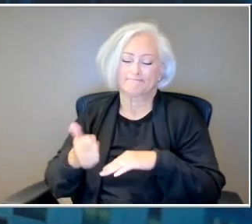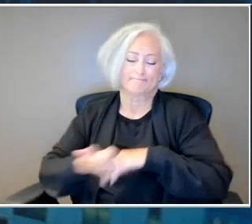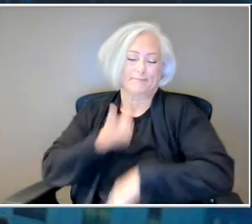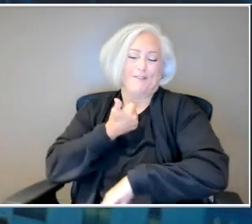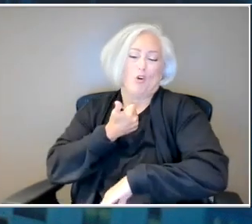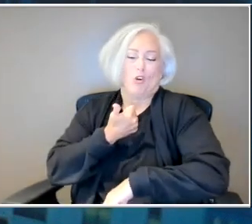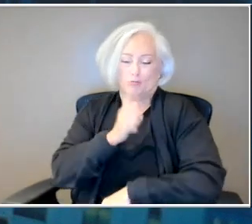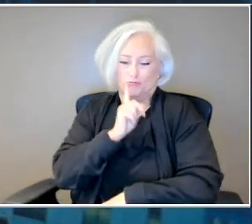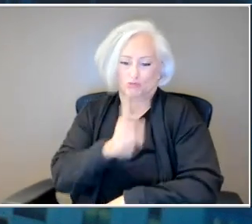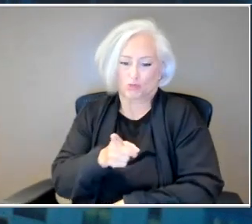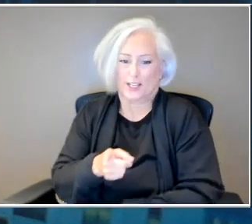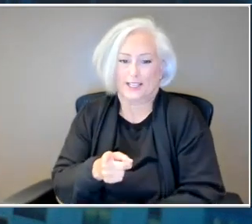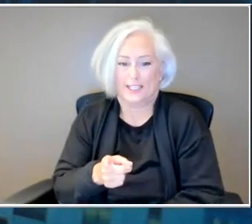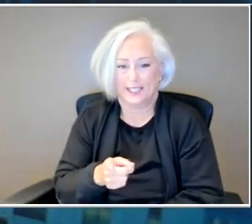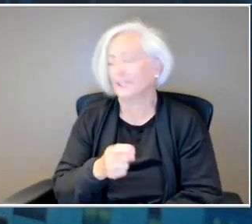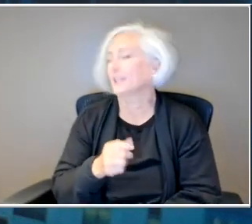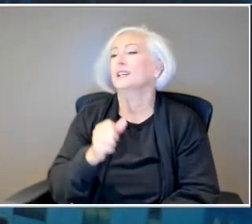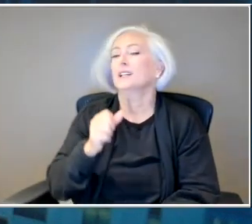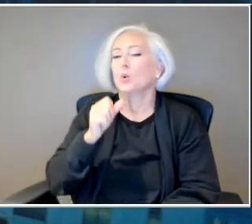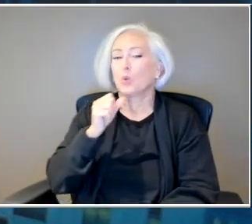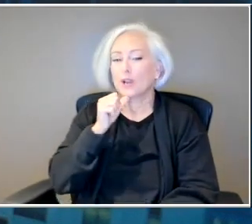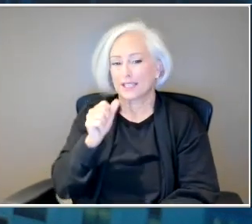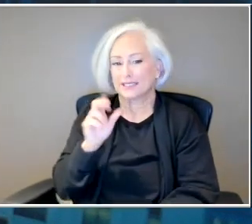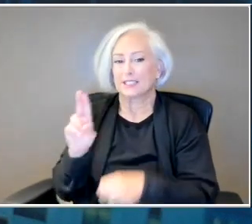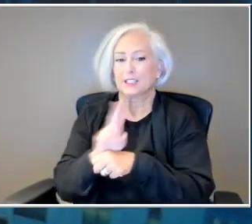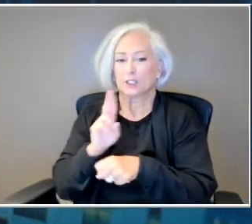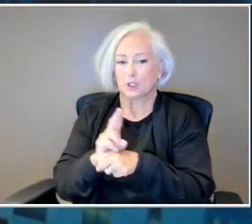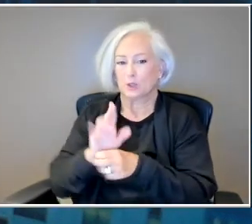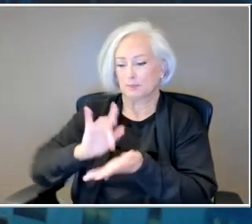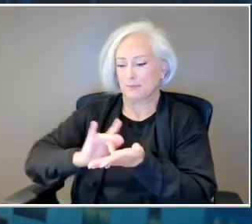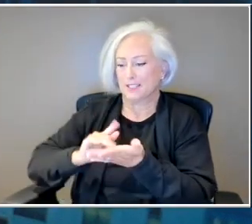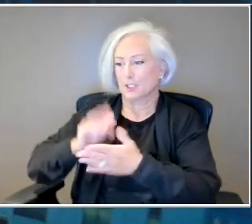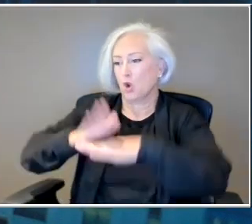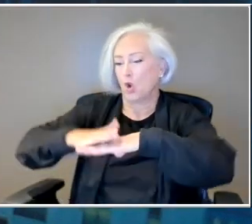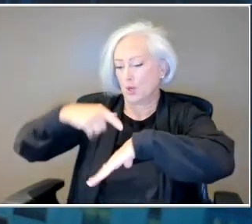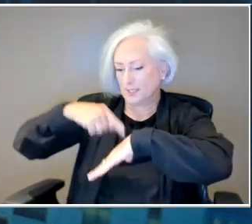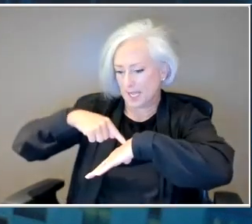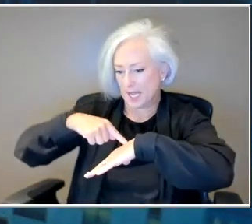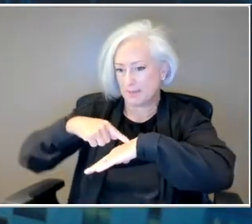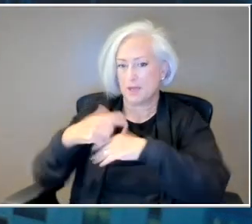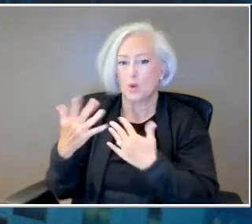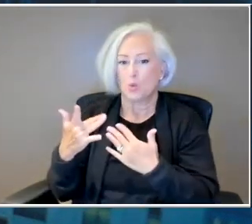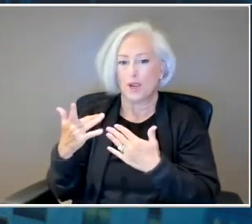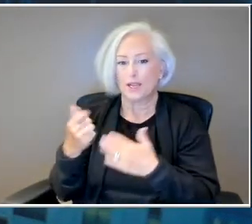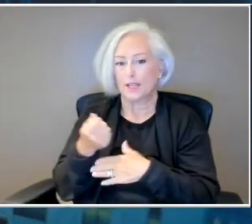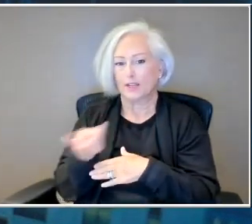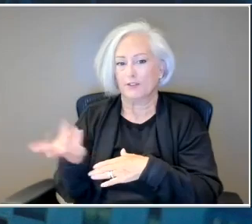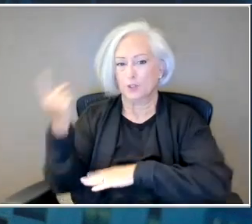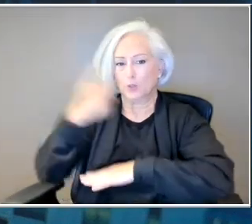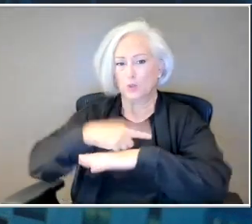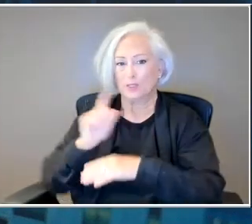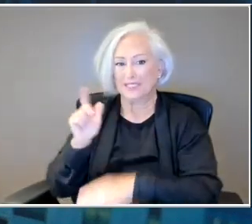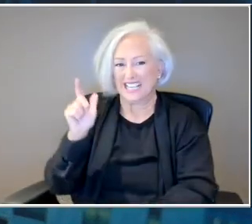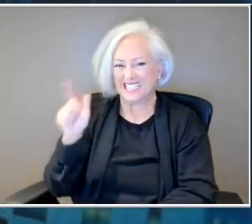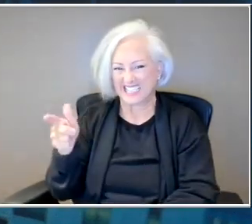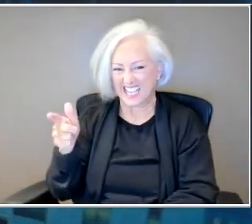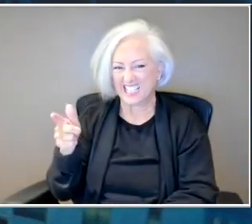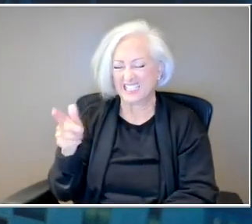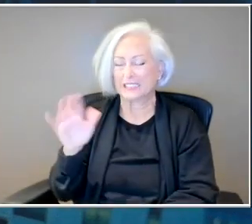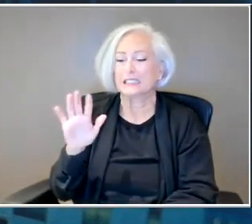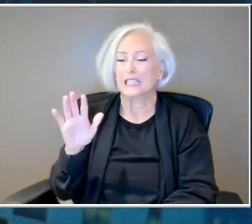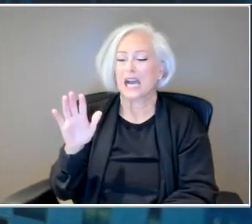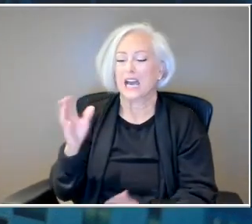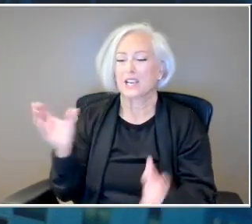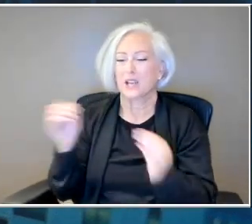I did not take my medicine quite on time, waited a few days later, and on a higher dose